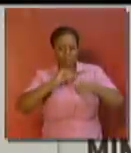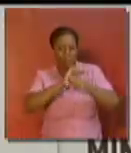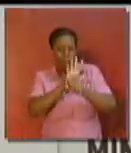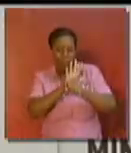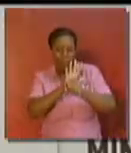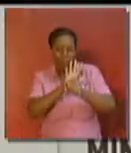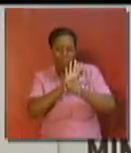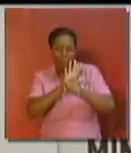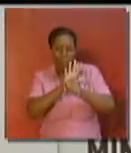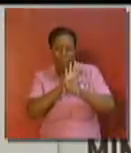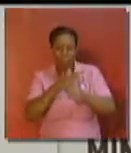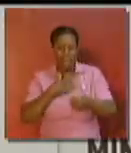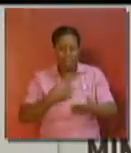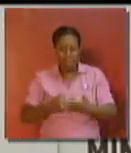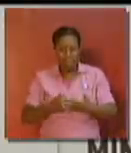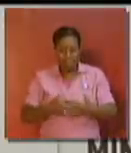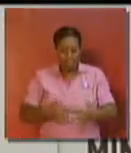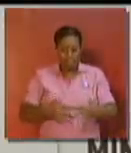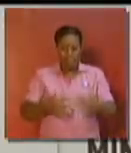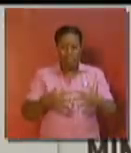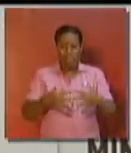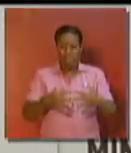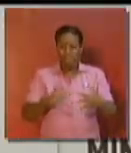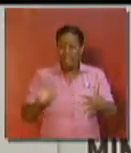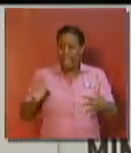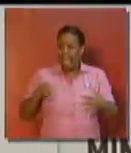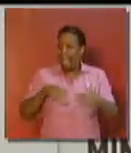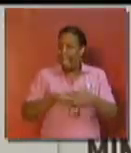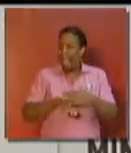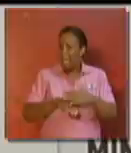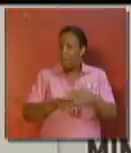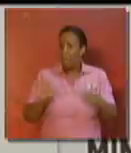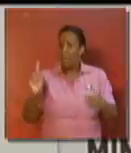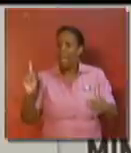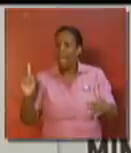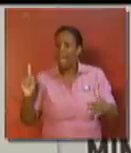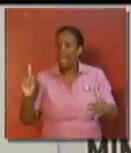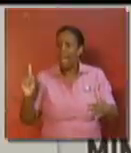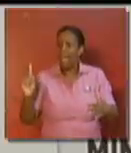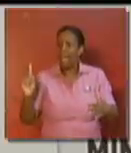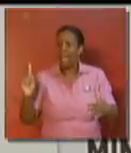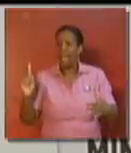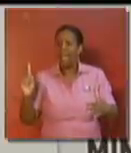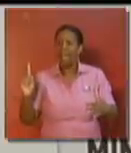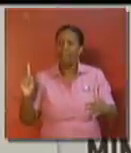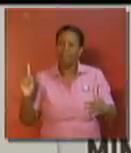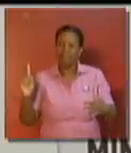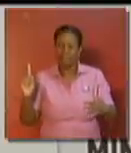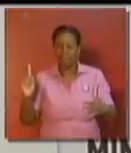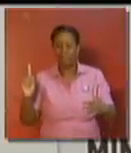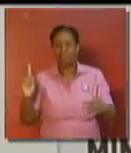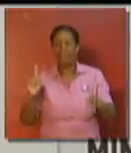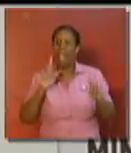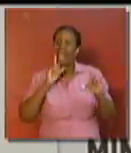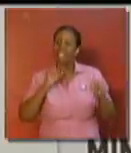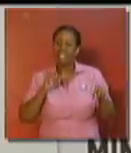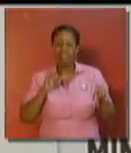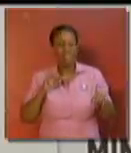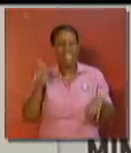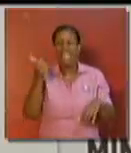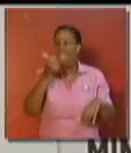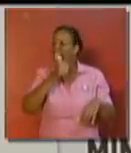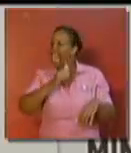and for the past year, all regional health authorities are equipped to manage pregnant women with